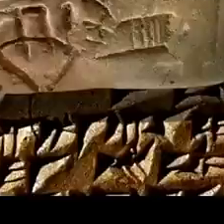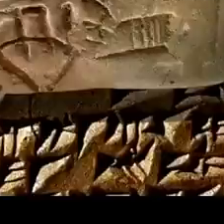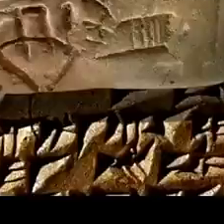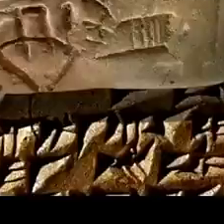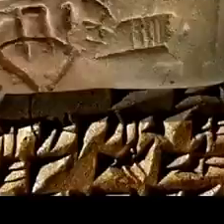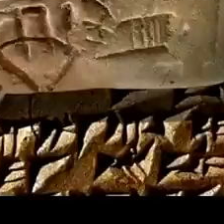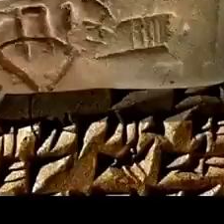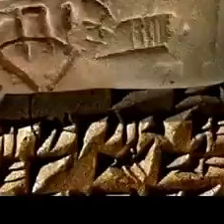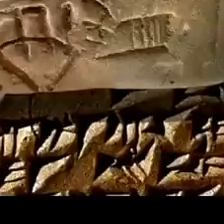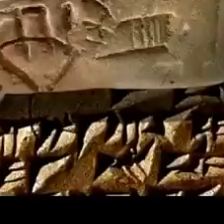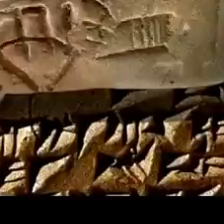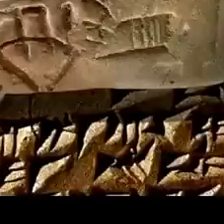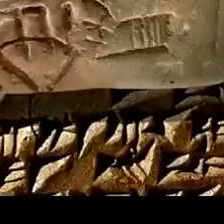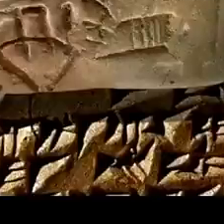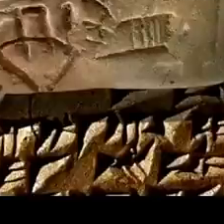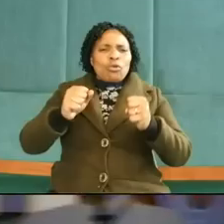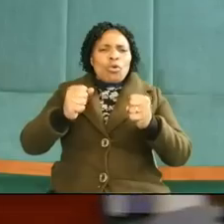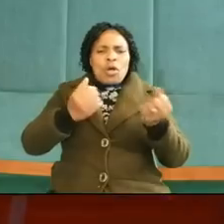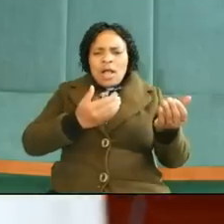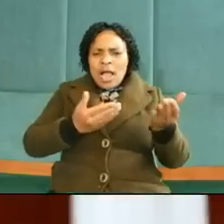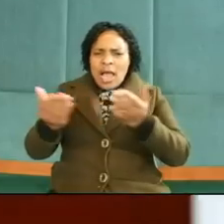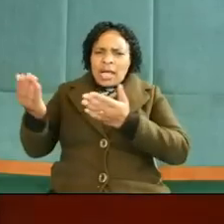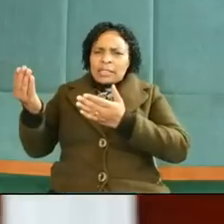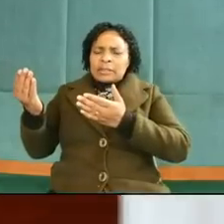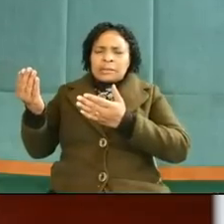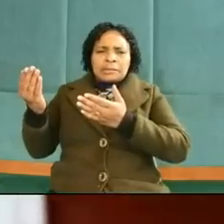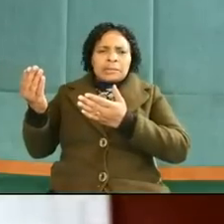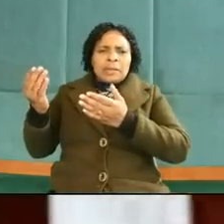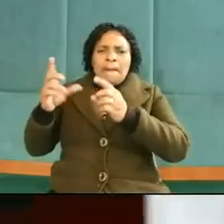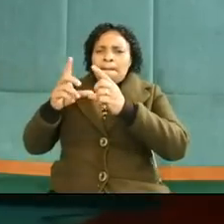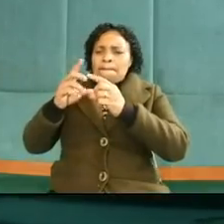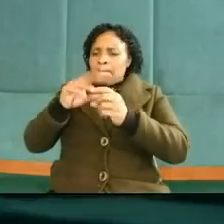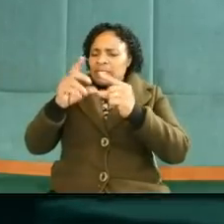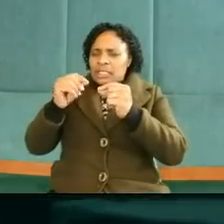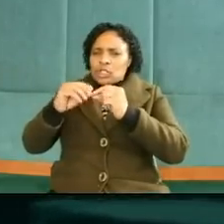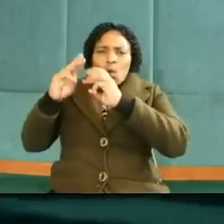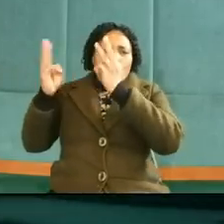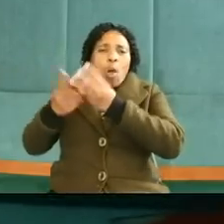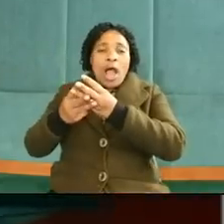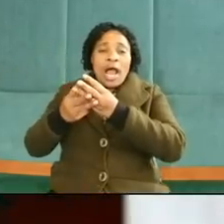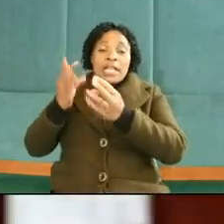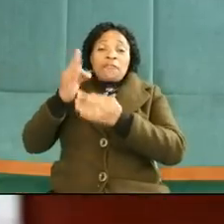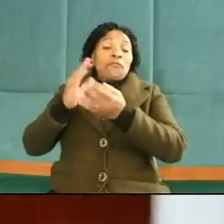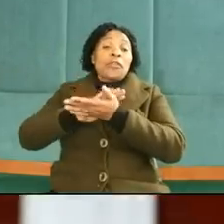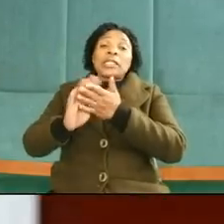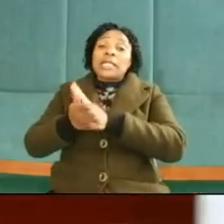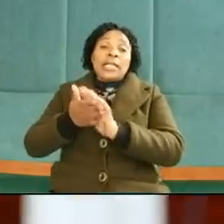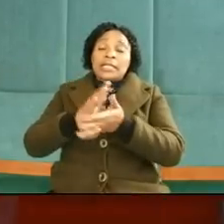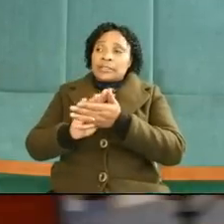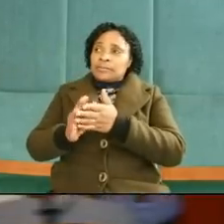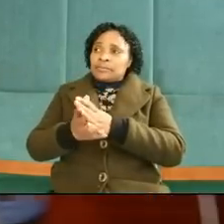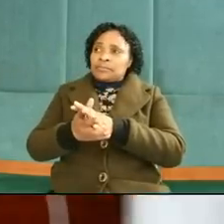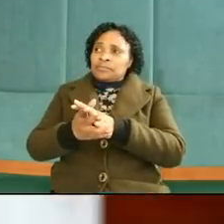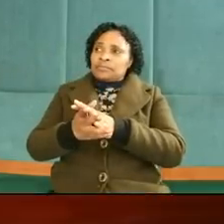How are we going to get the gospel around the world when they don't have anything? This is the first form of writing. It's called cuneiform writing. They used to take